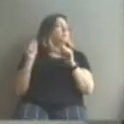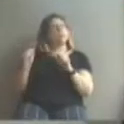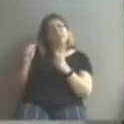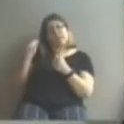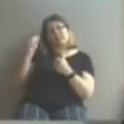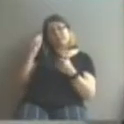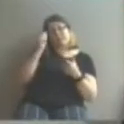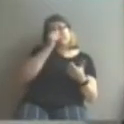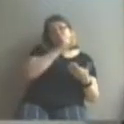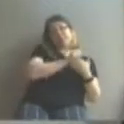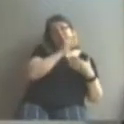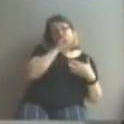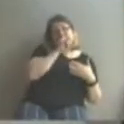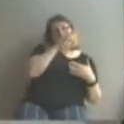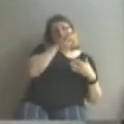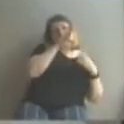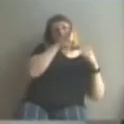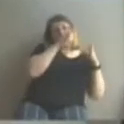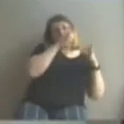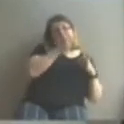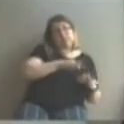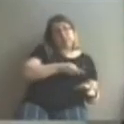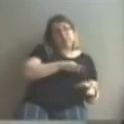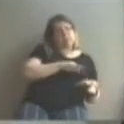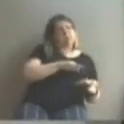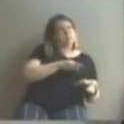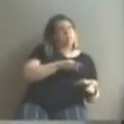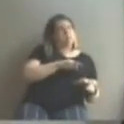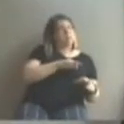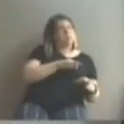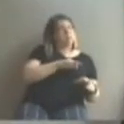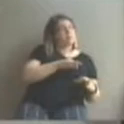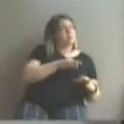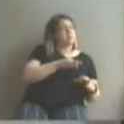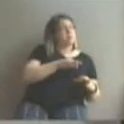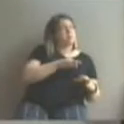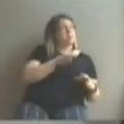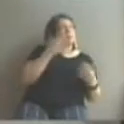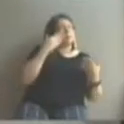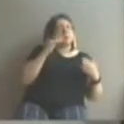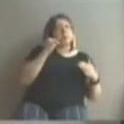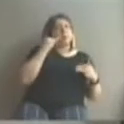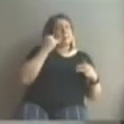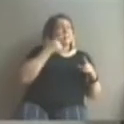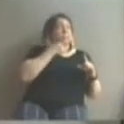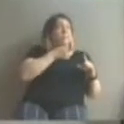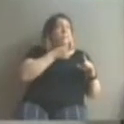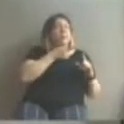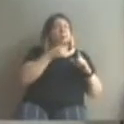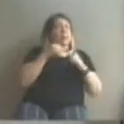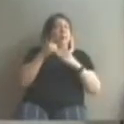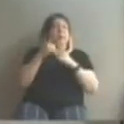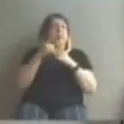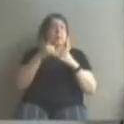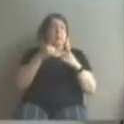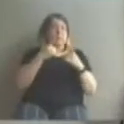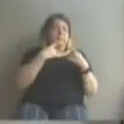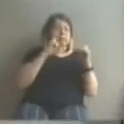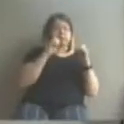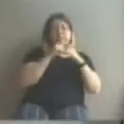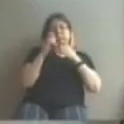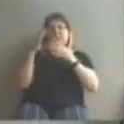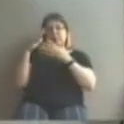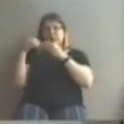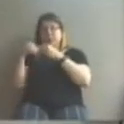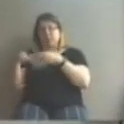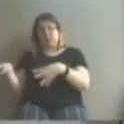approve the job descriptions, but I don't know if those job descriptions really go anywhere without actually approving the chart.